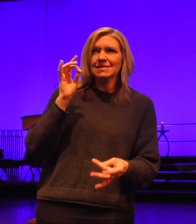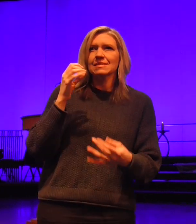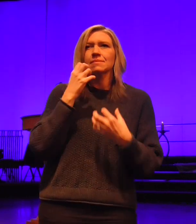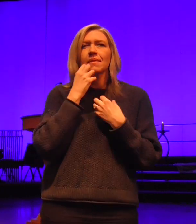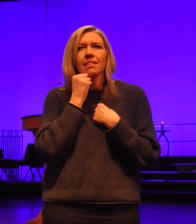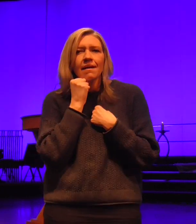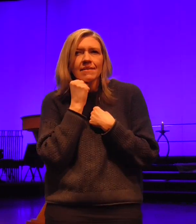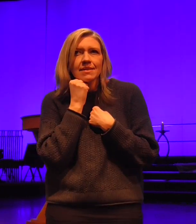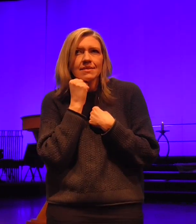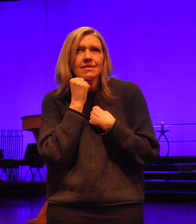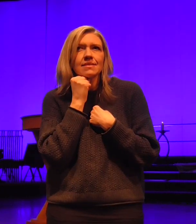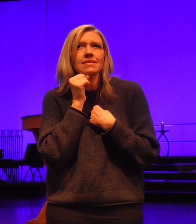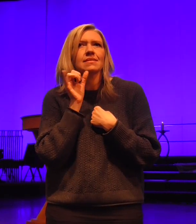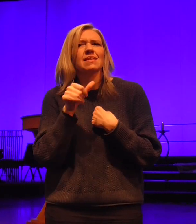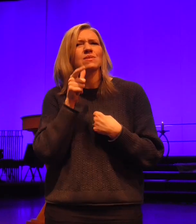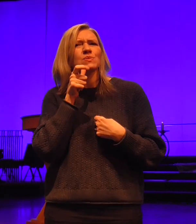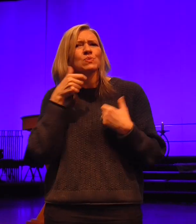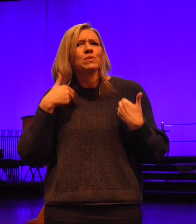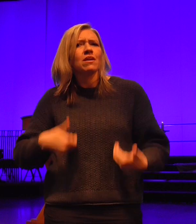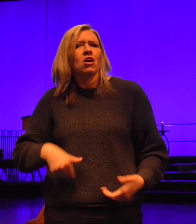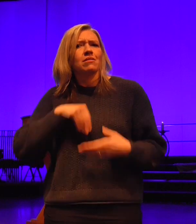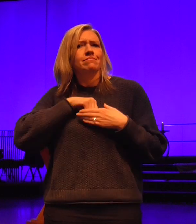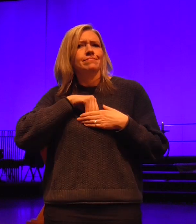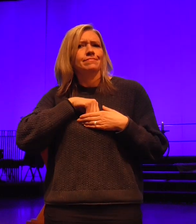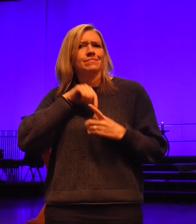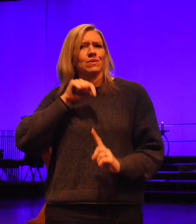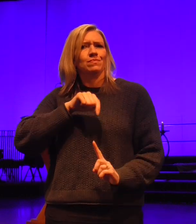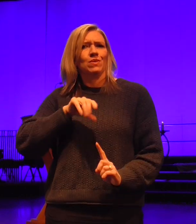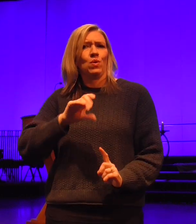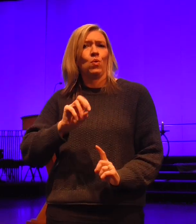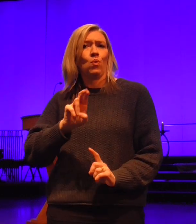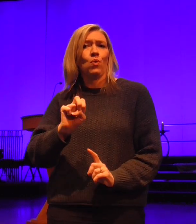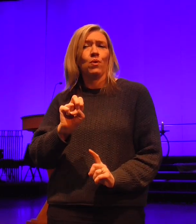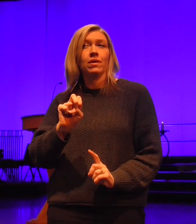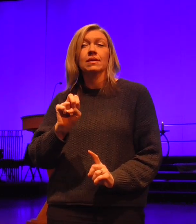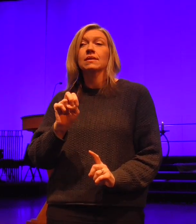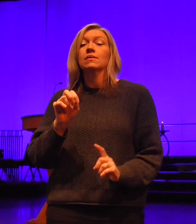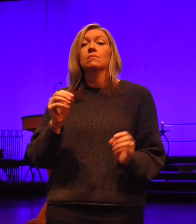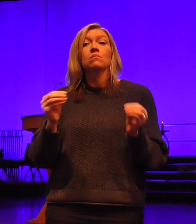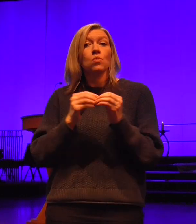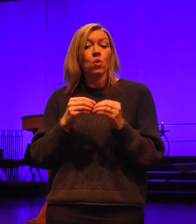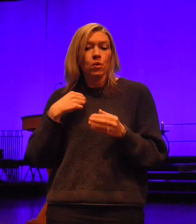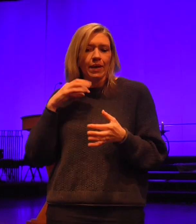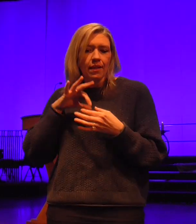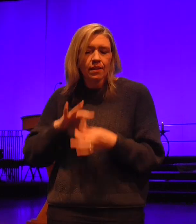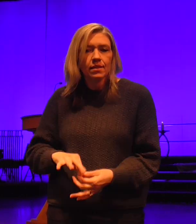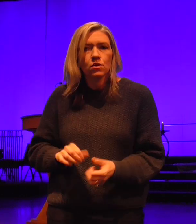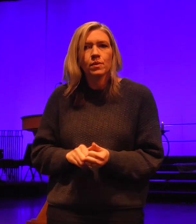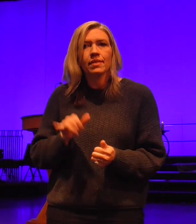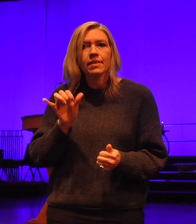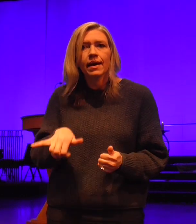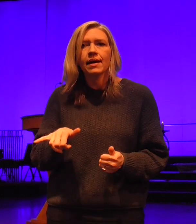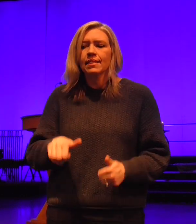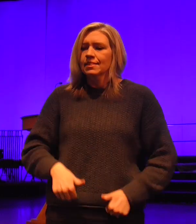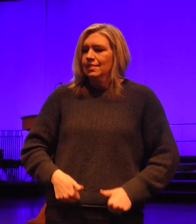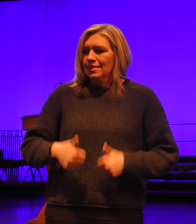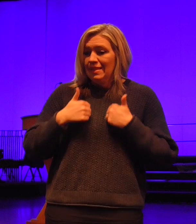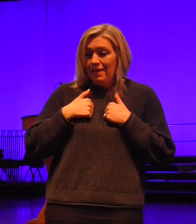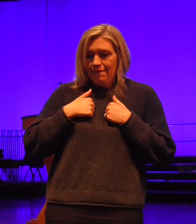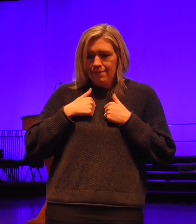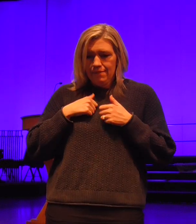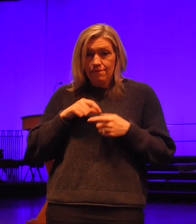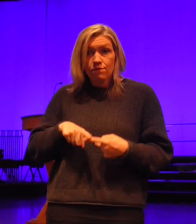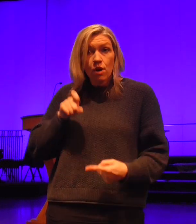beloved. It's who we are at the core. And the more we connect to that and live in that and from